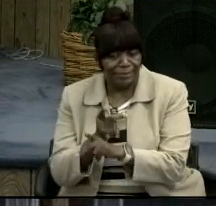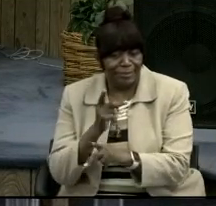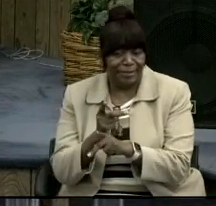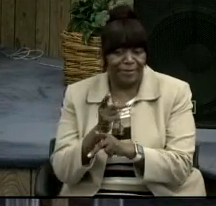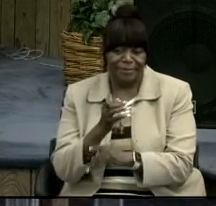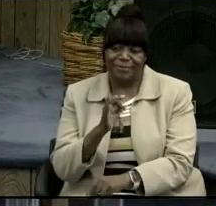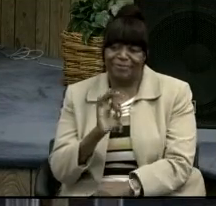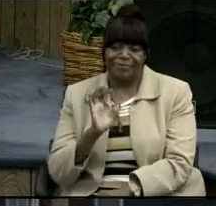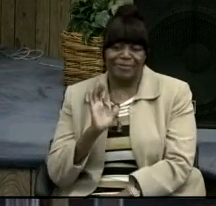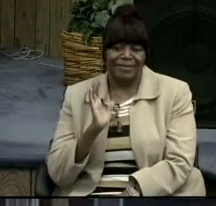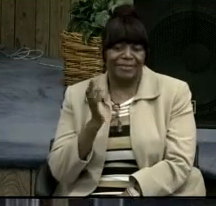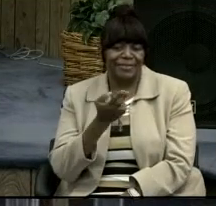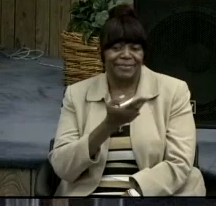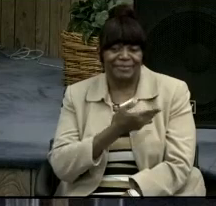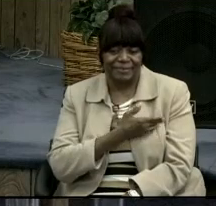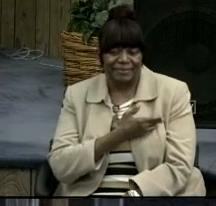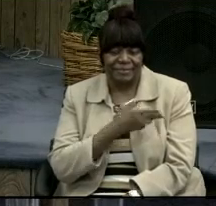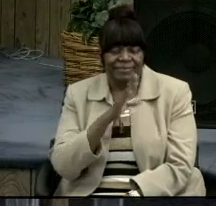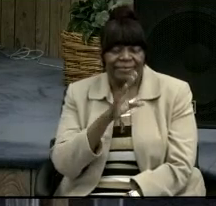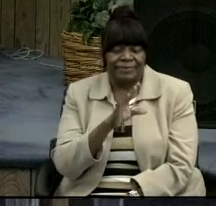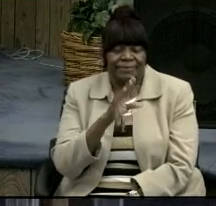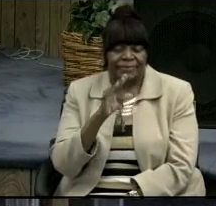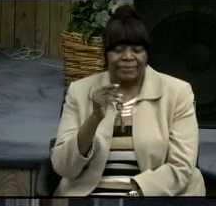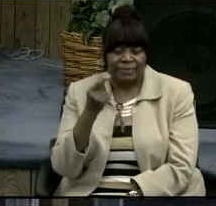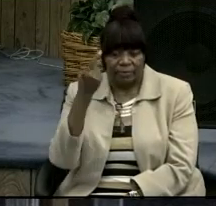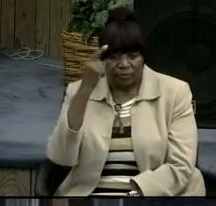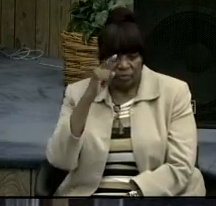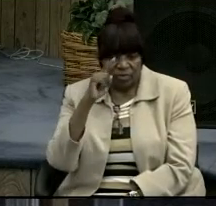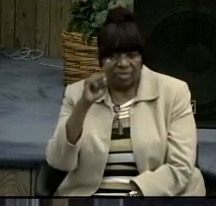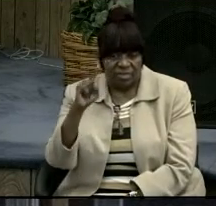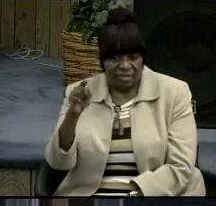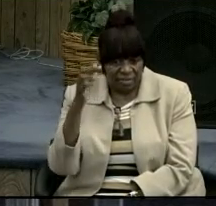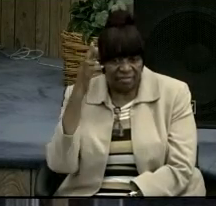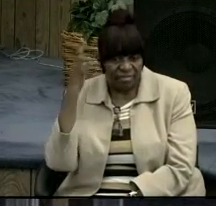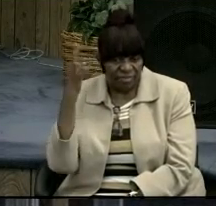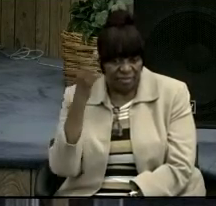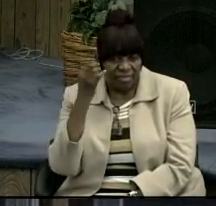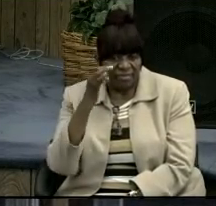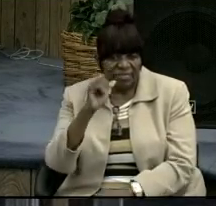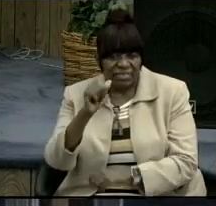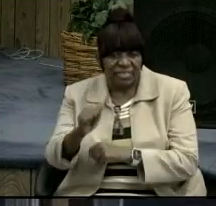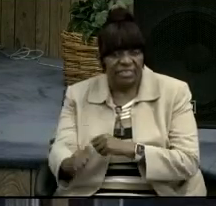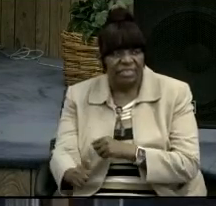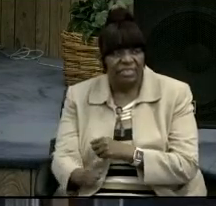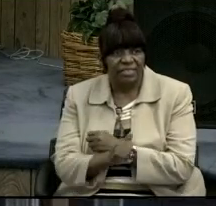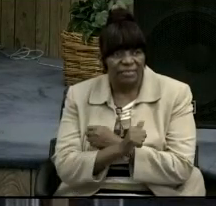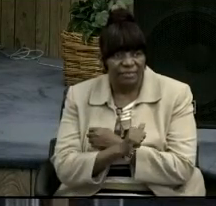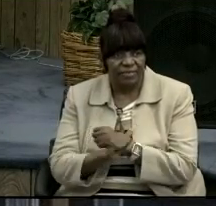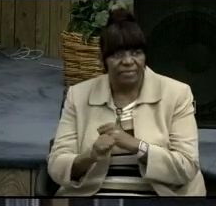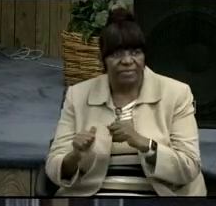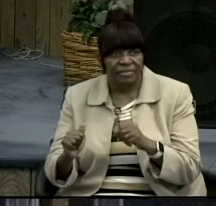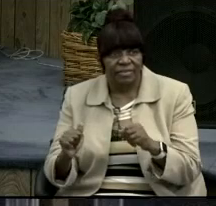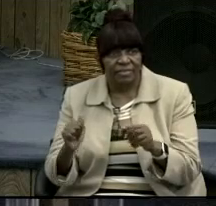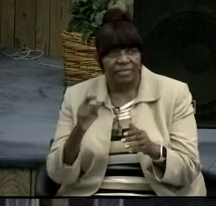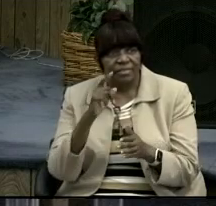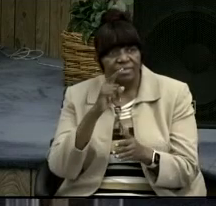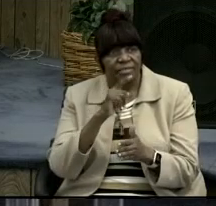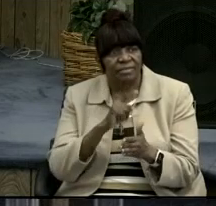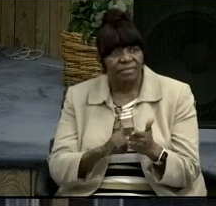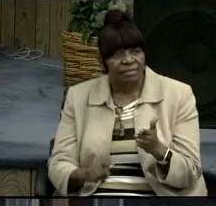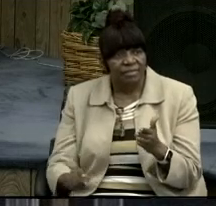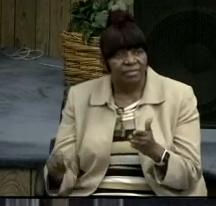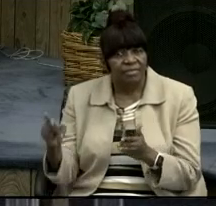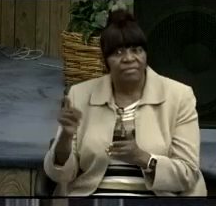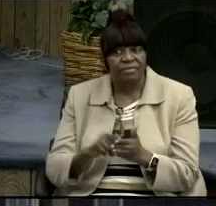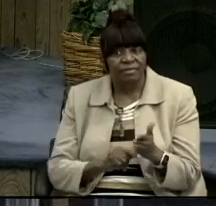the cause of safety, I am canceling the activities that were